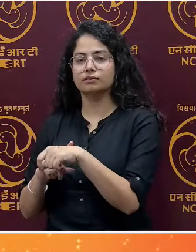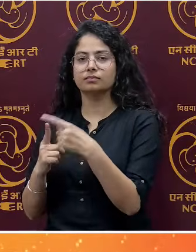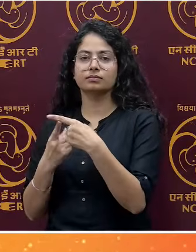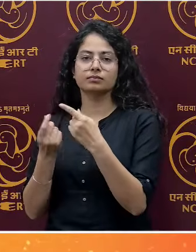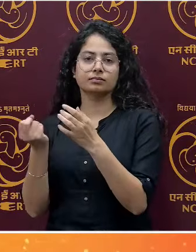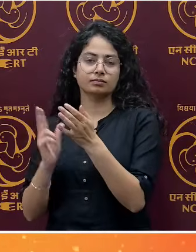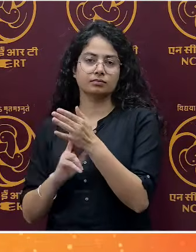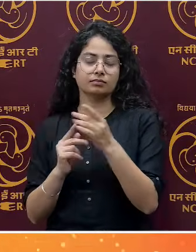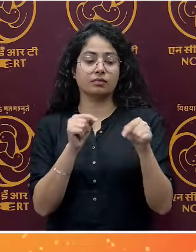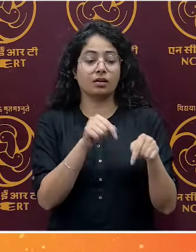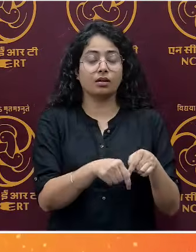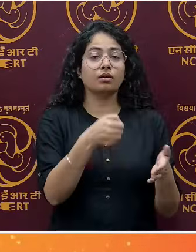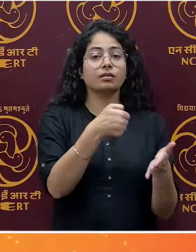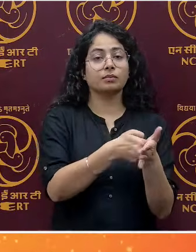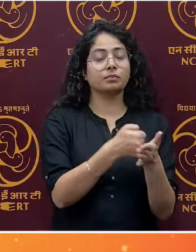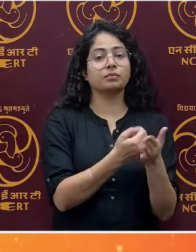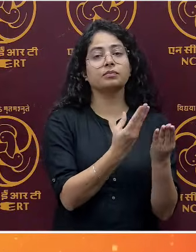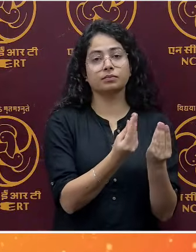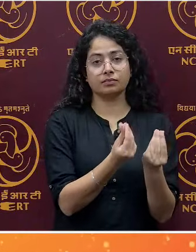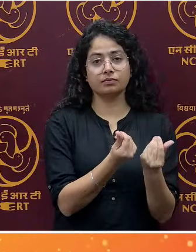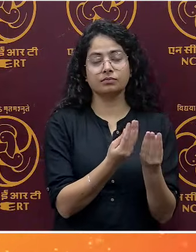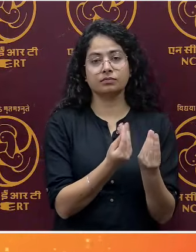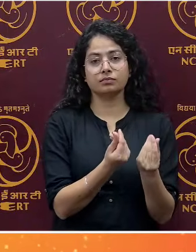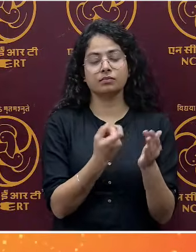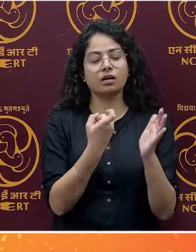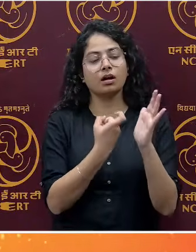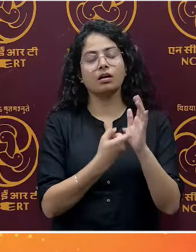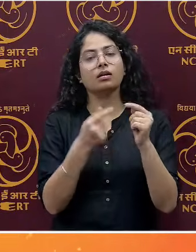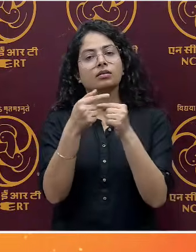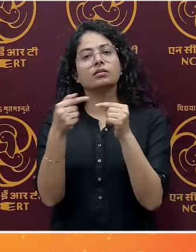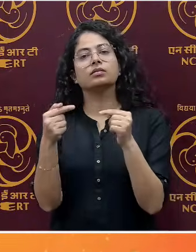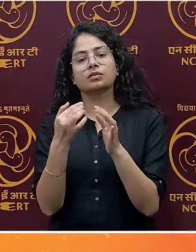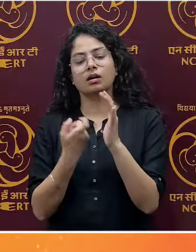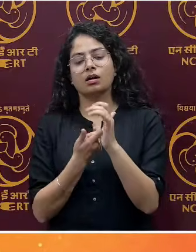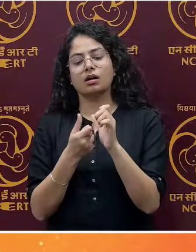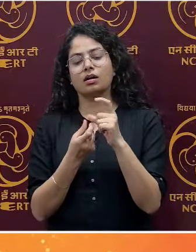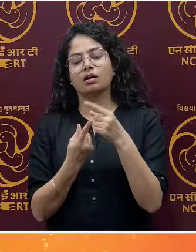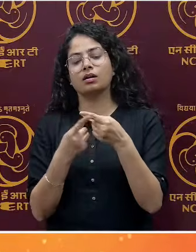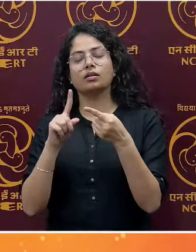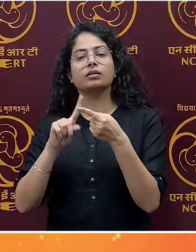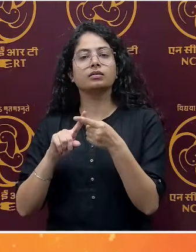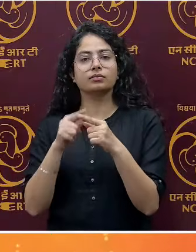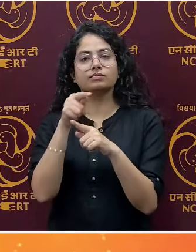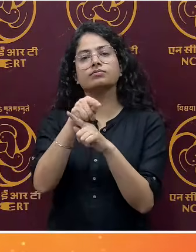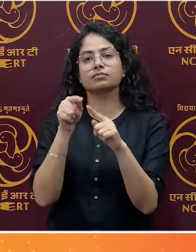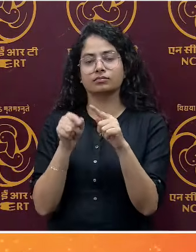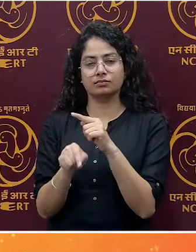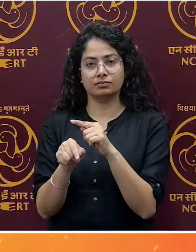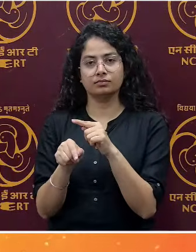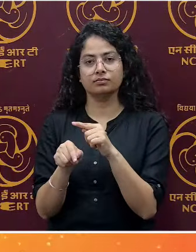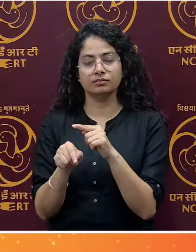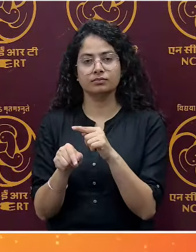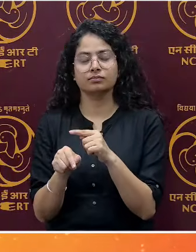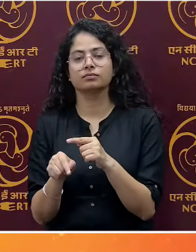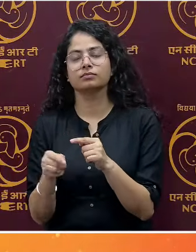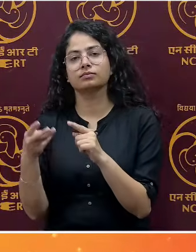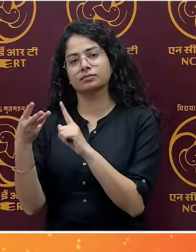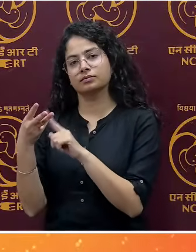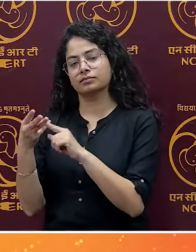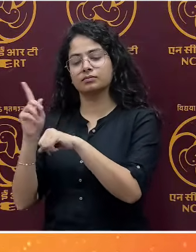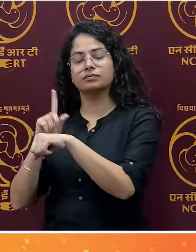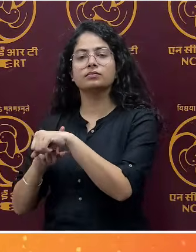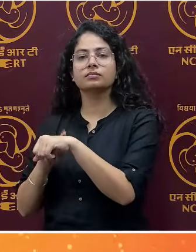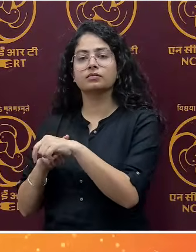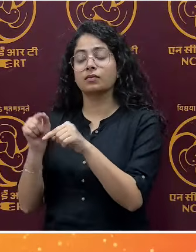Principal is the initial amount, R stands for rate of interest for which interest has to be calculated, and time